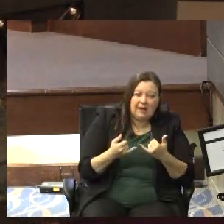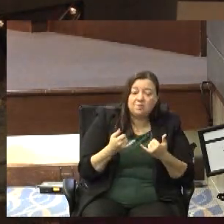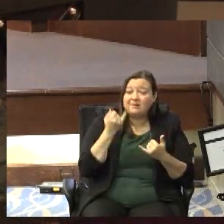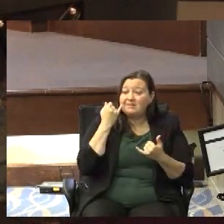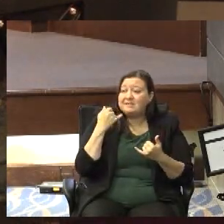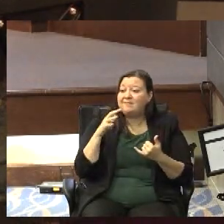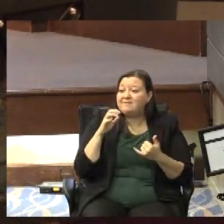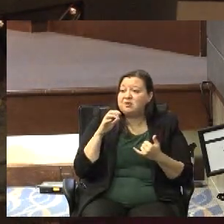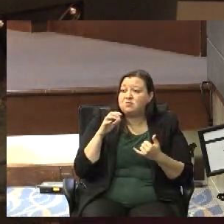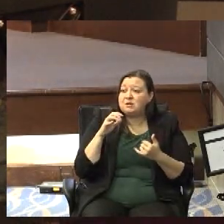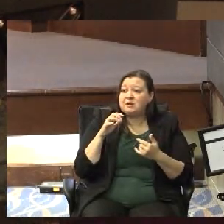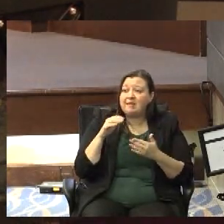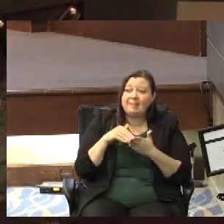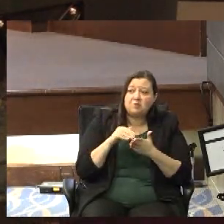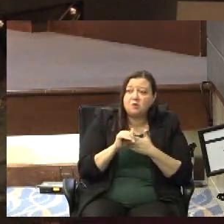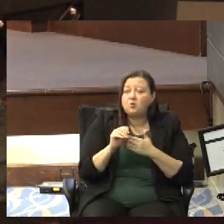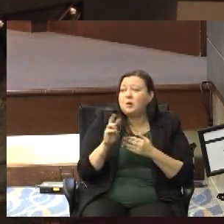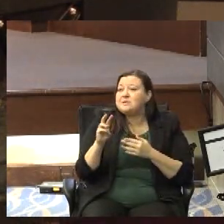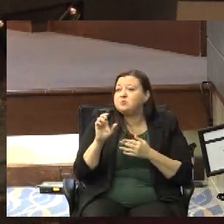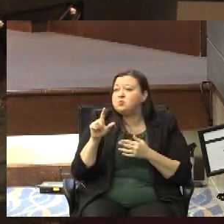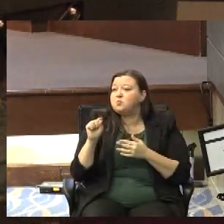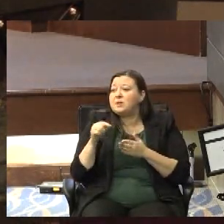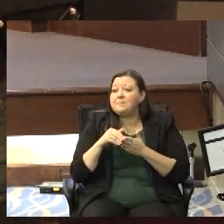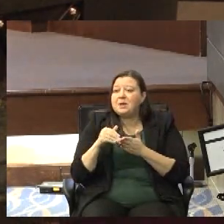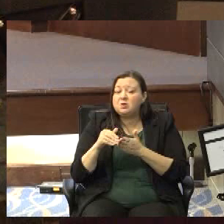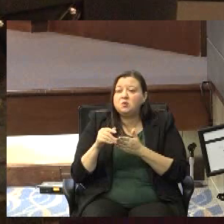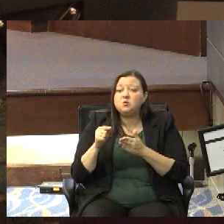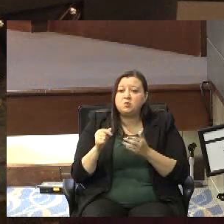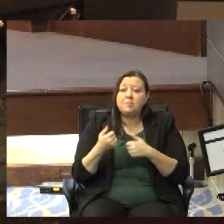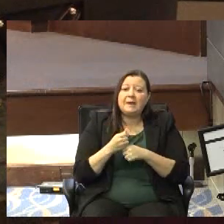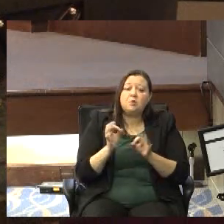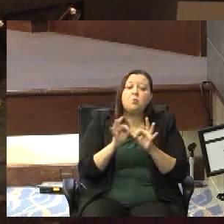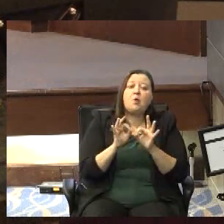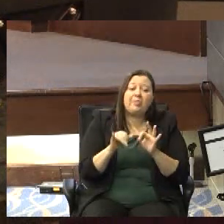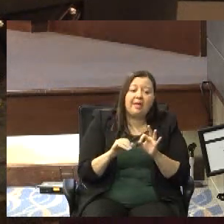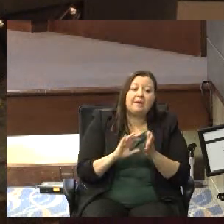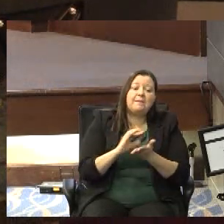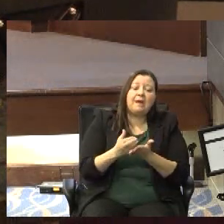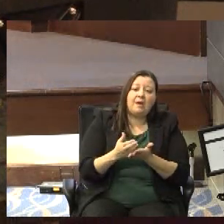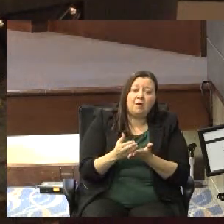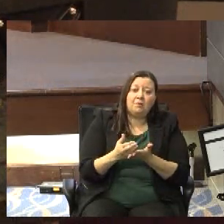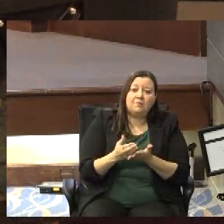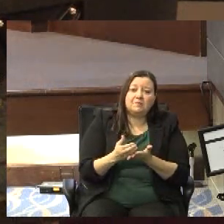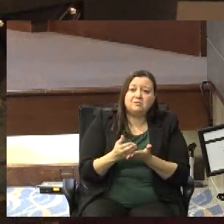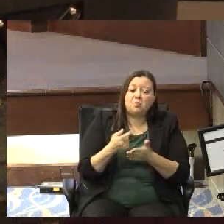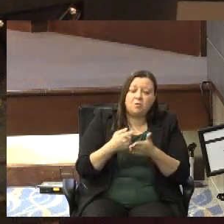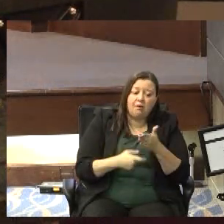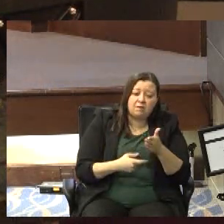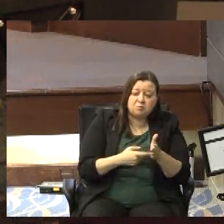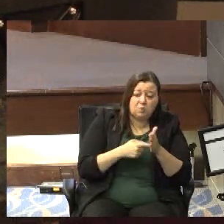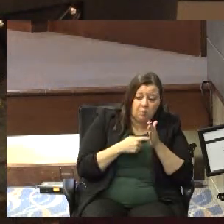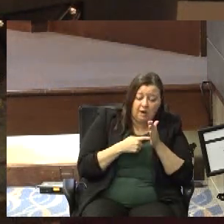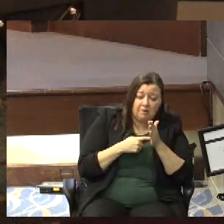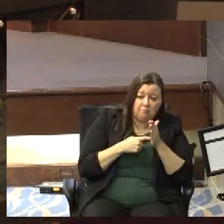or $620 million. You're going to make it worth $620 million. So the cost that it takes to get it there,